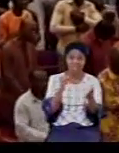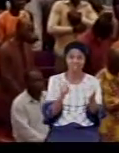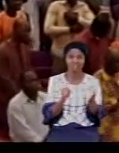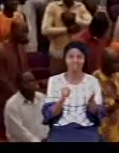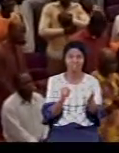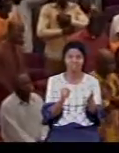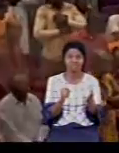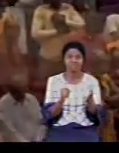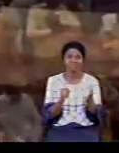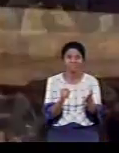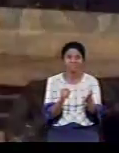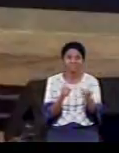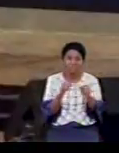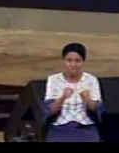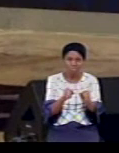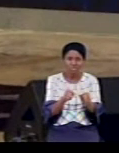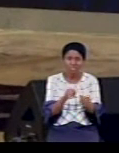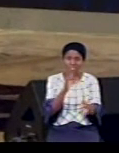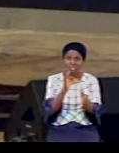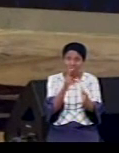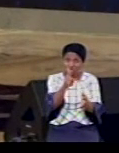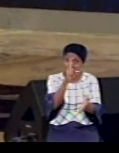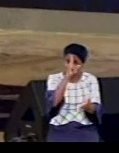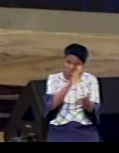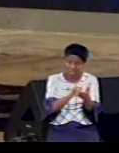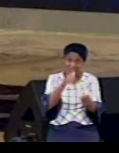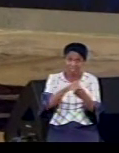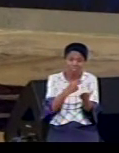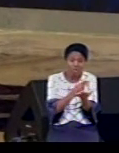You believe in holiness, then be holy.